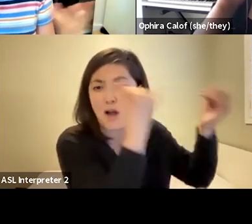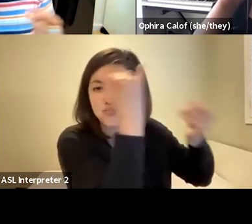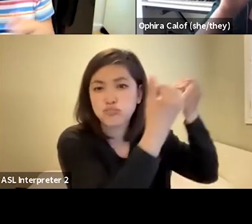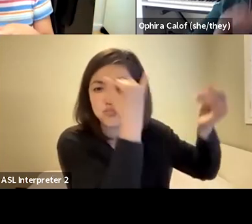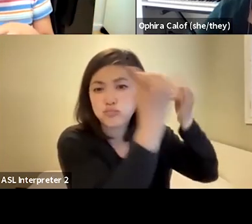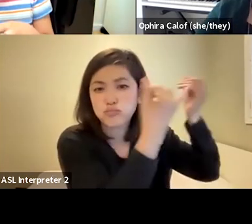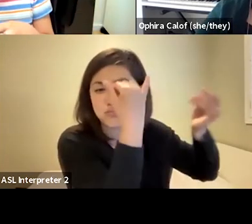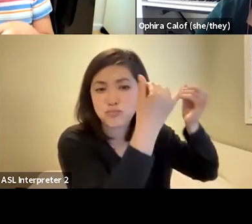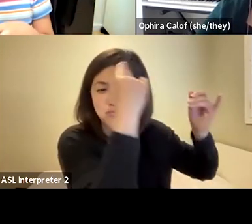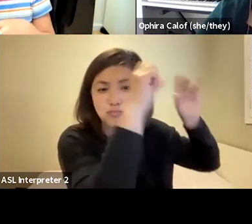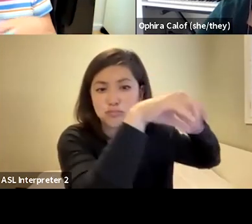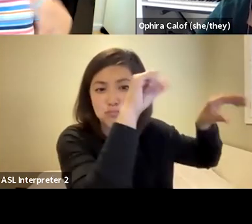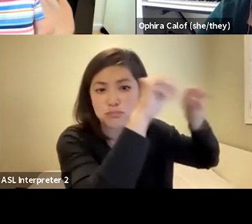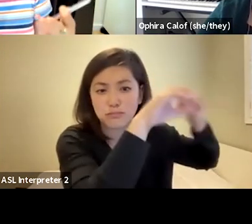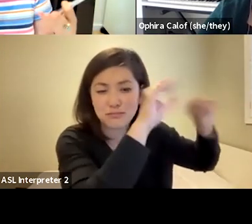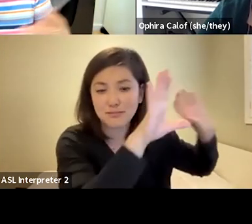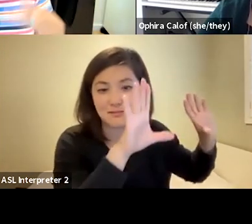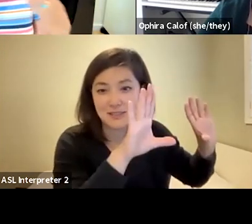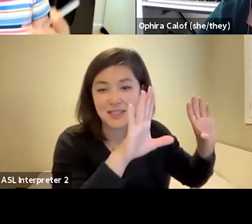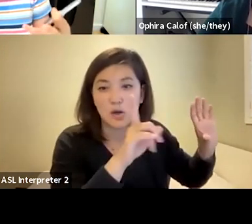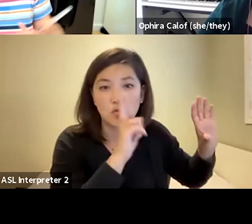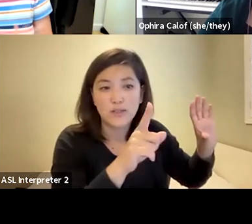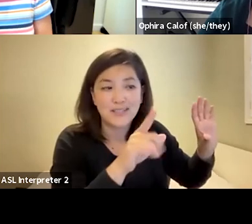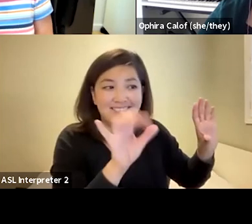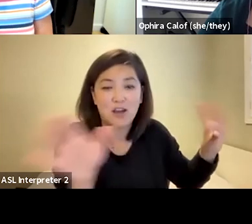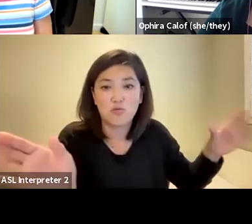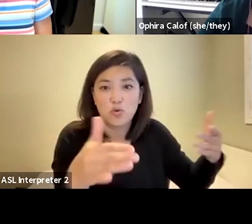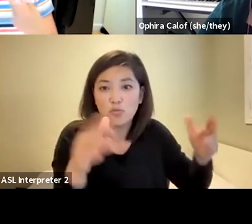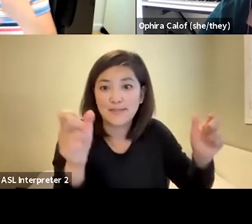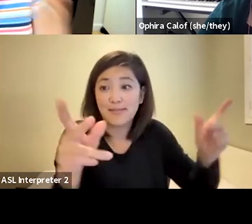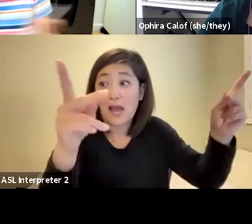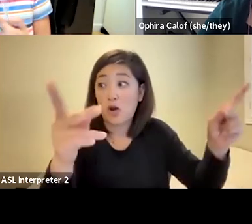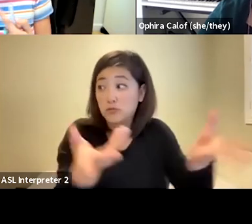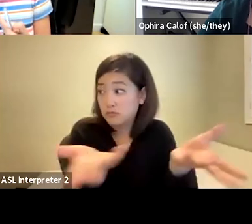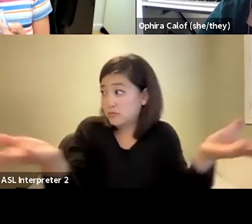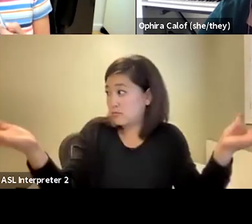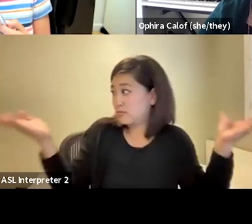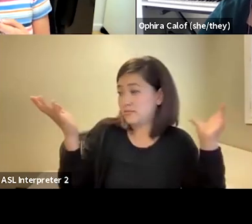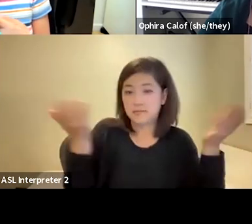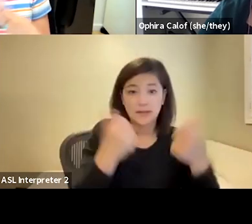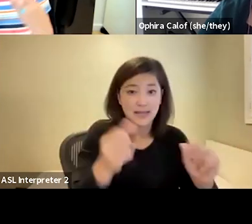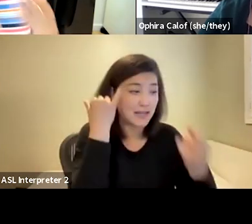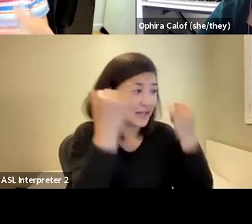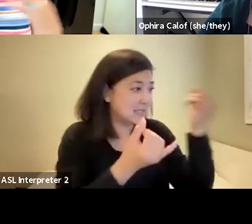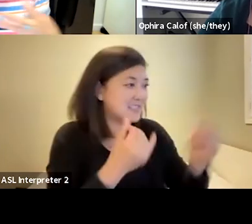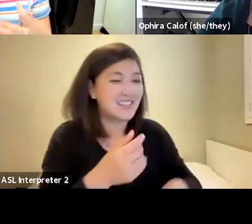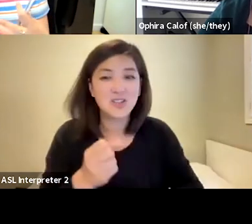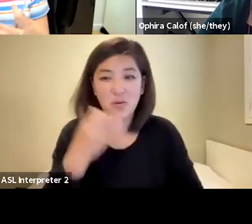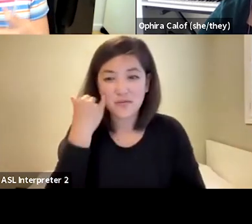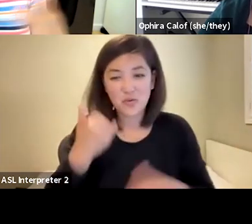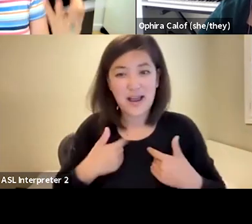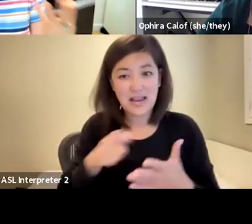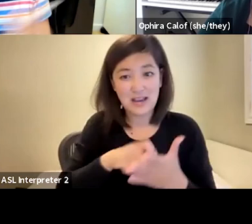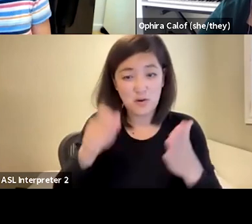mean anything. And it was a forgiving room where that was allowed. So I think surrounding yourself with other writers who have that